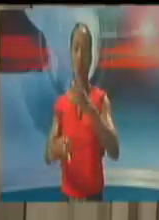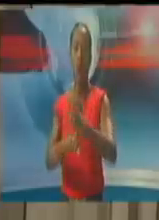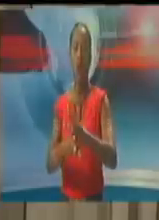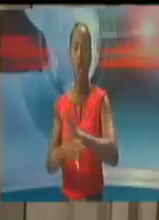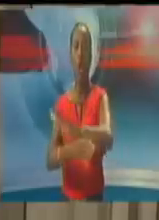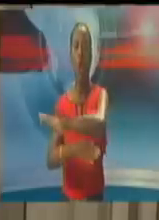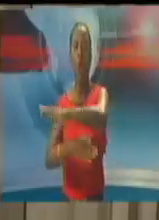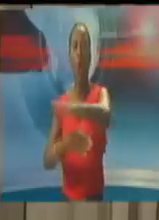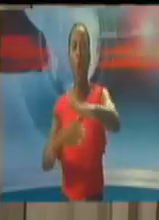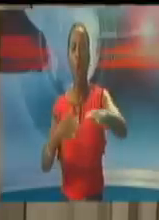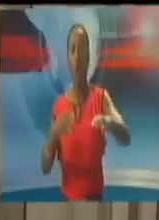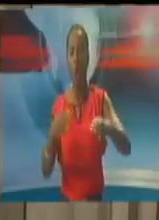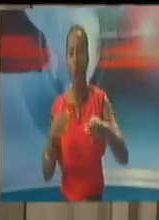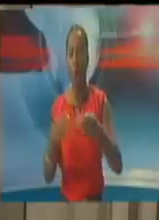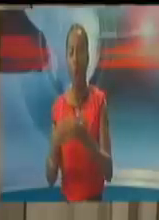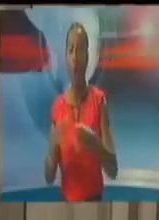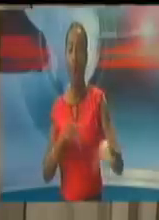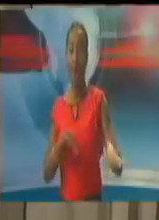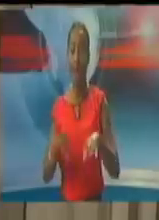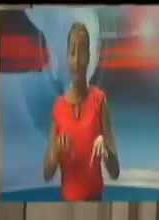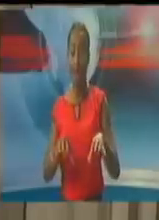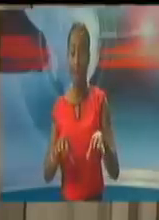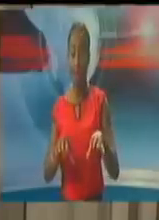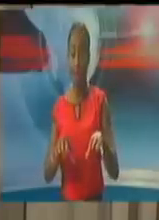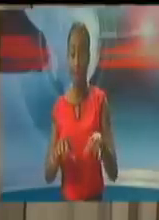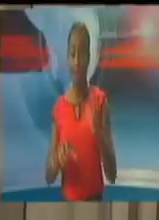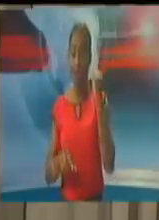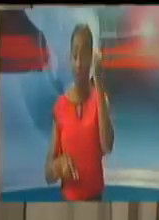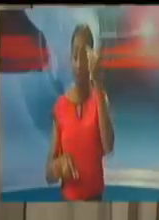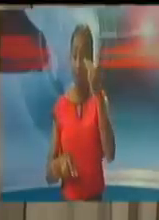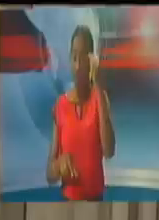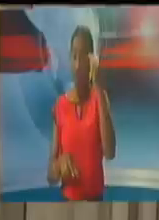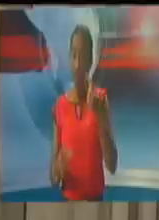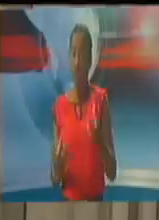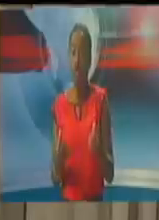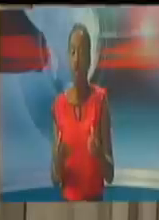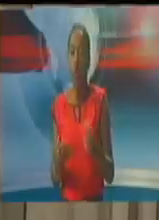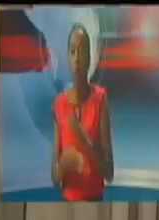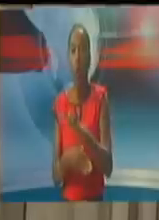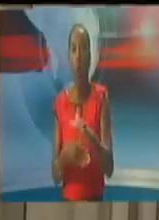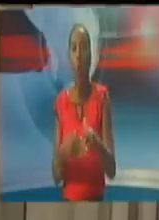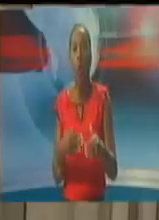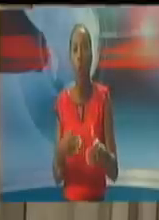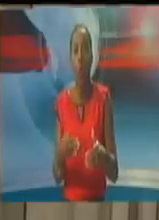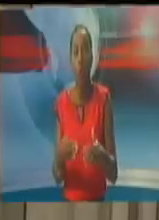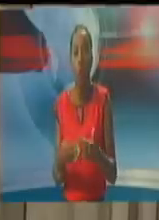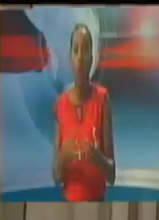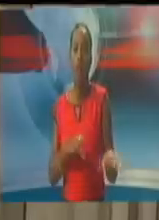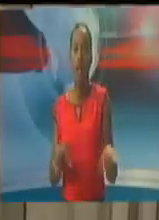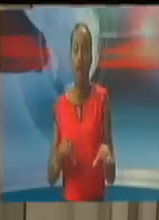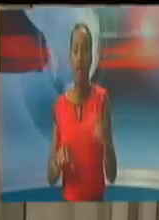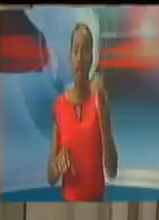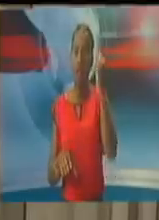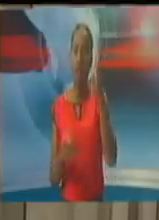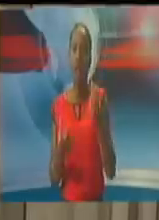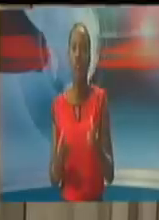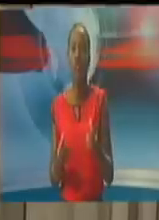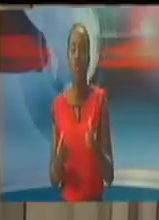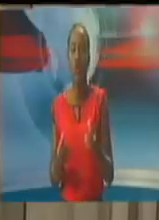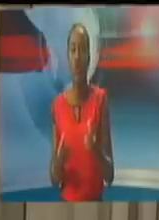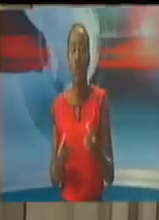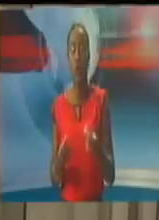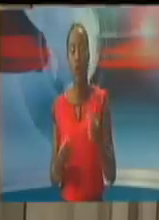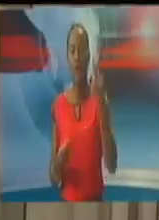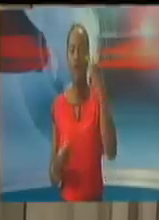All of the measures taken by the government of Trinidad and Tobago to date, every single one of them has been done to protect